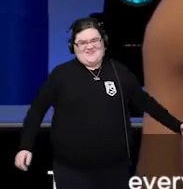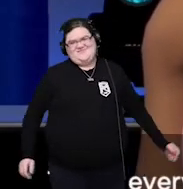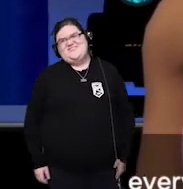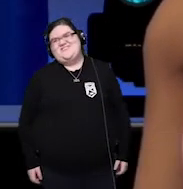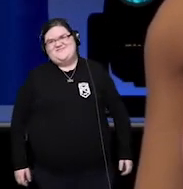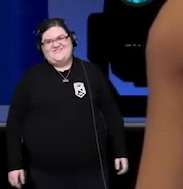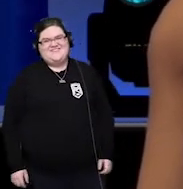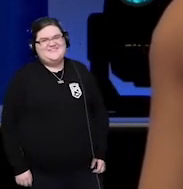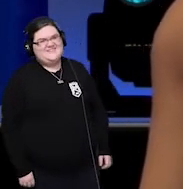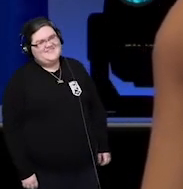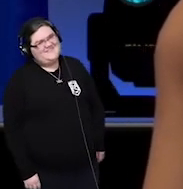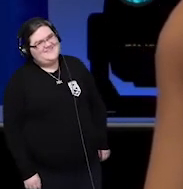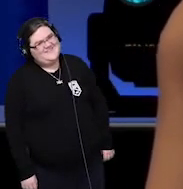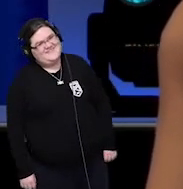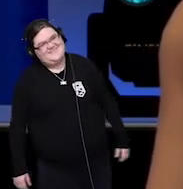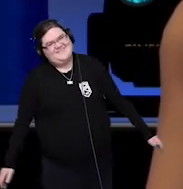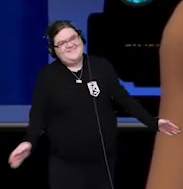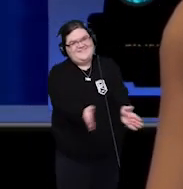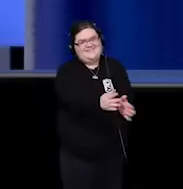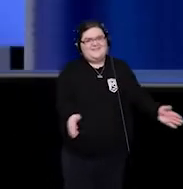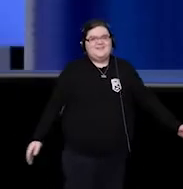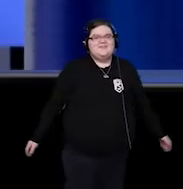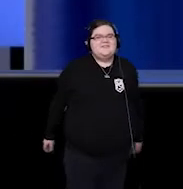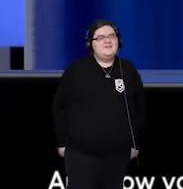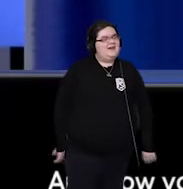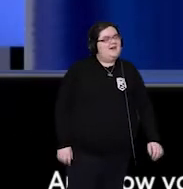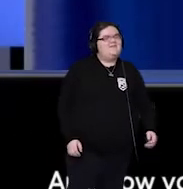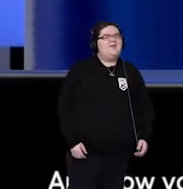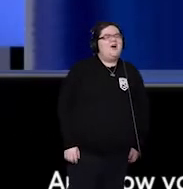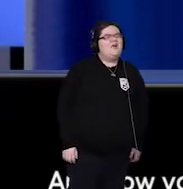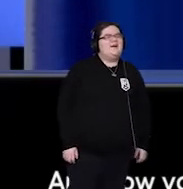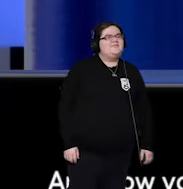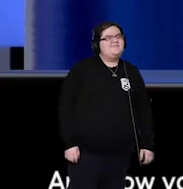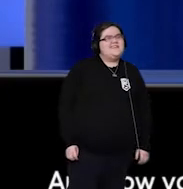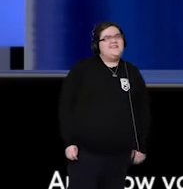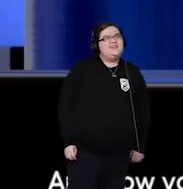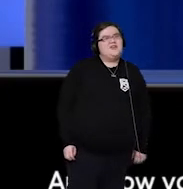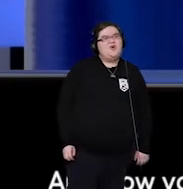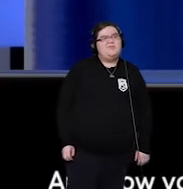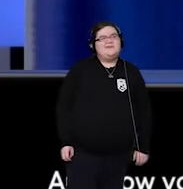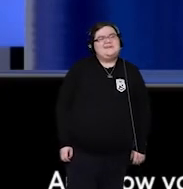I said that. Oh, yep. Cops. Yep. You thought this going to be close. We might have lost.